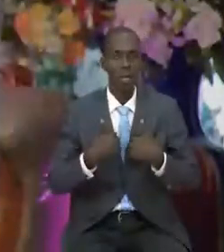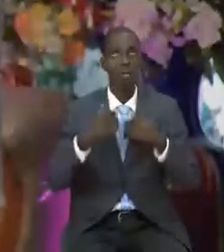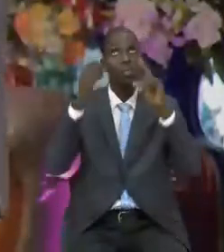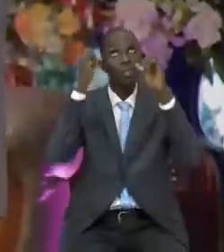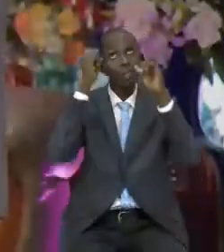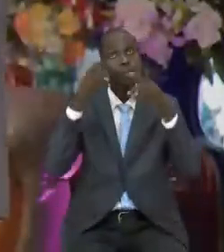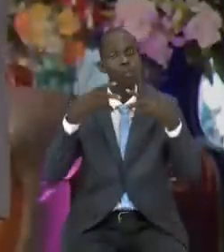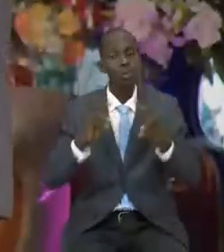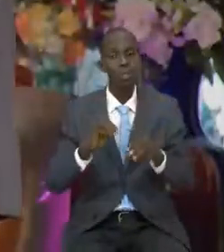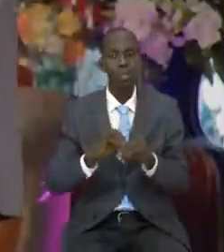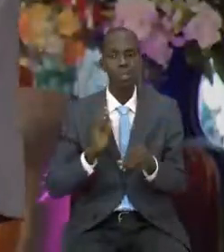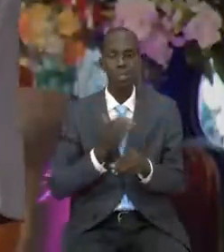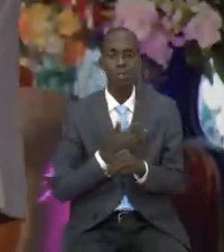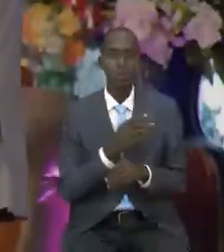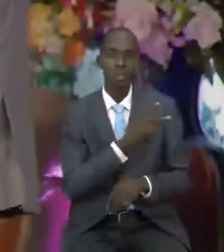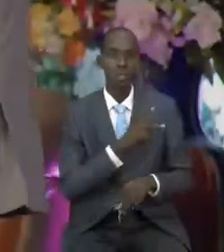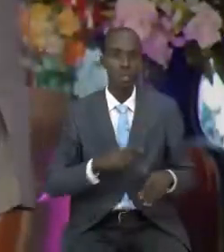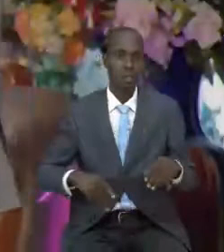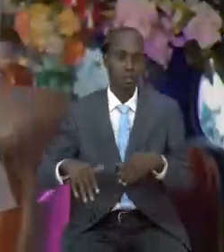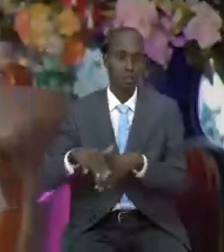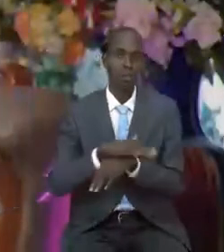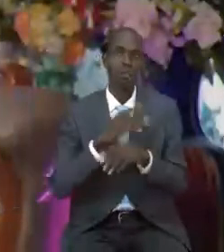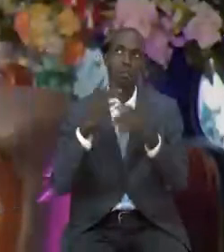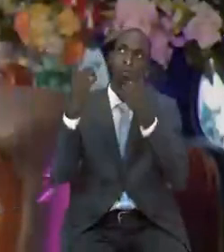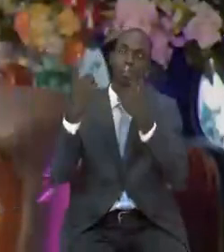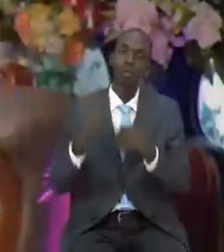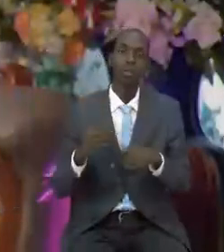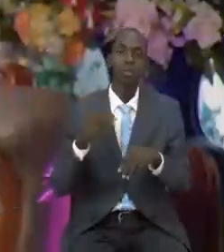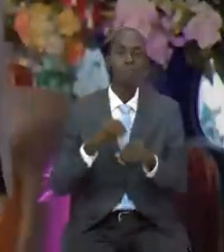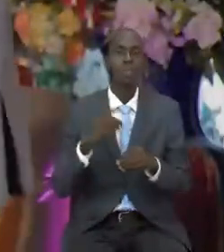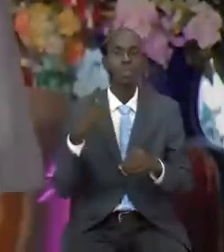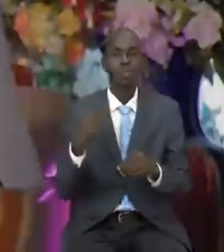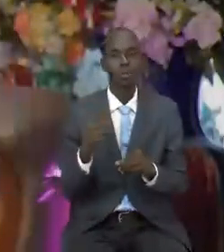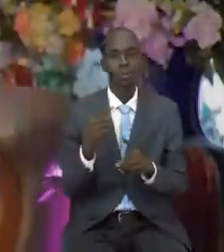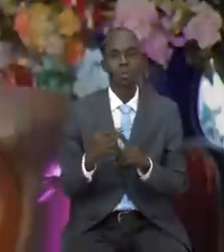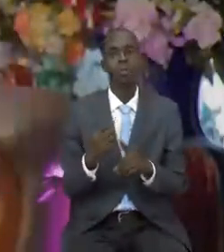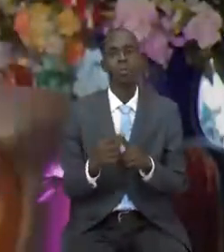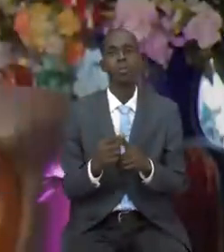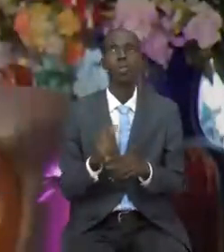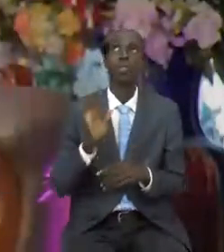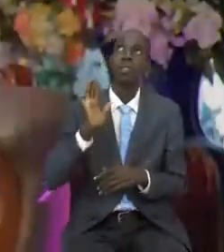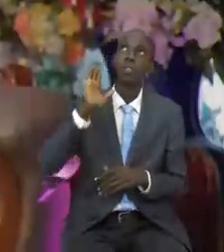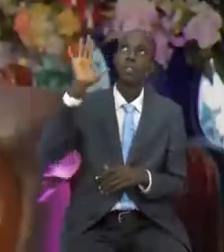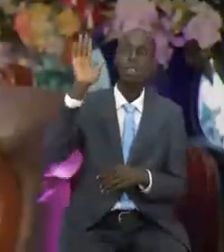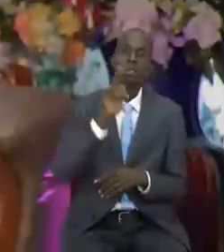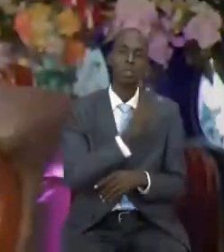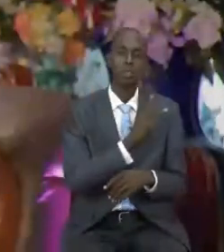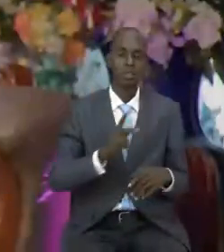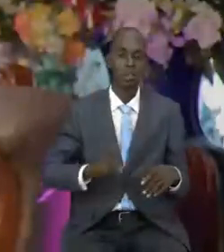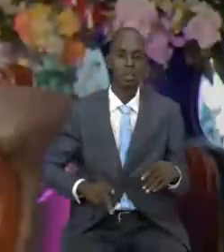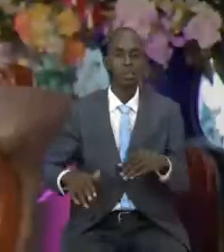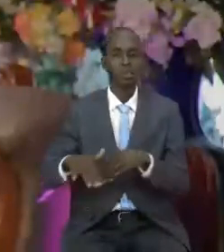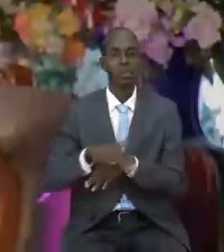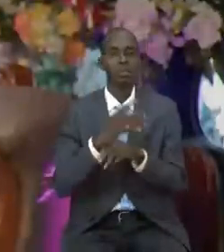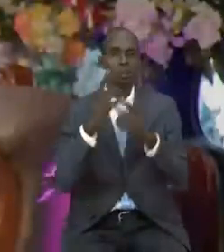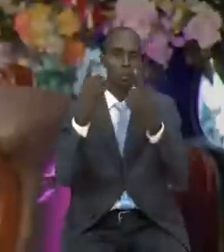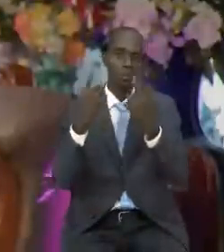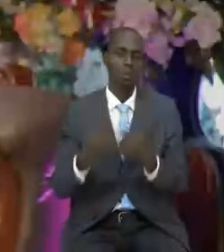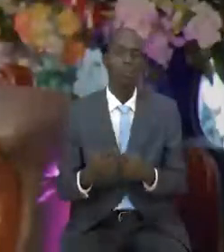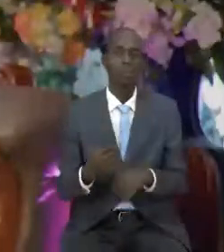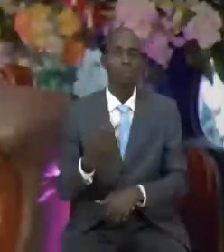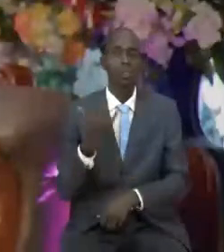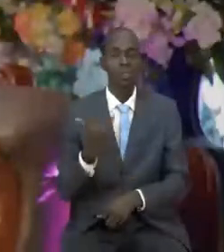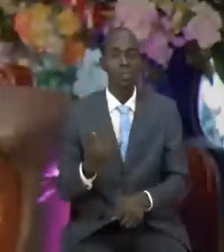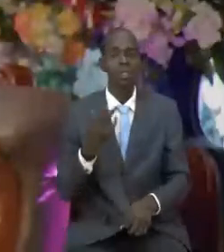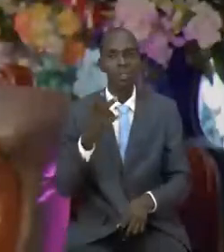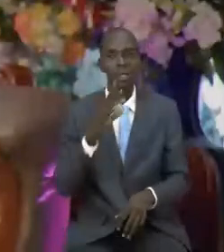nation, thy kingdom come. In the world, thy kingdom come. Now, there are three